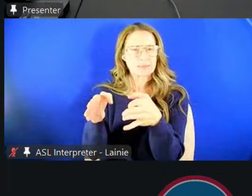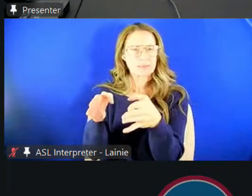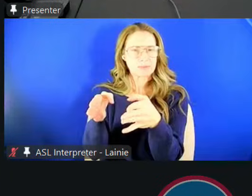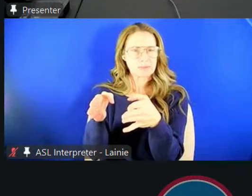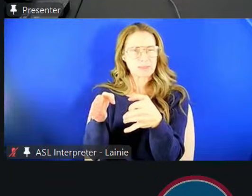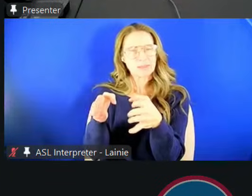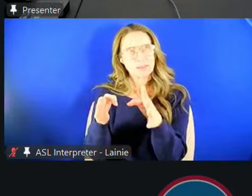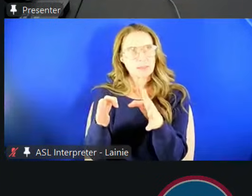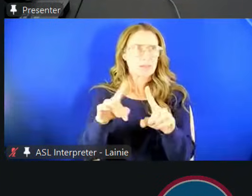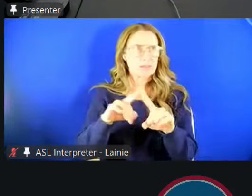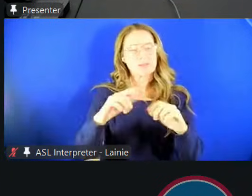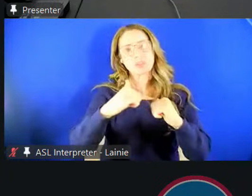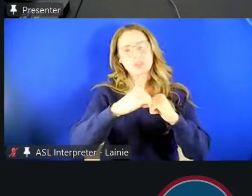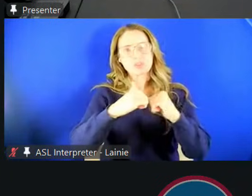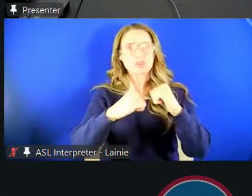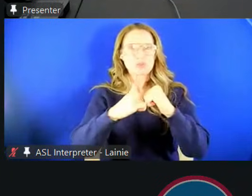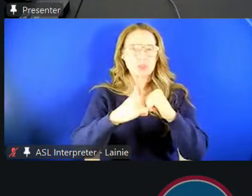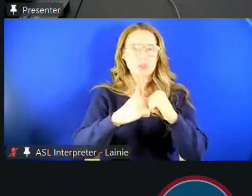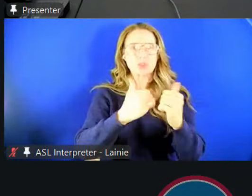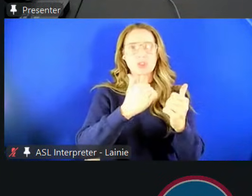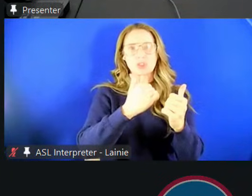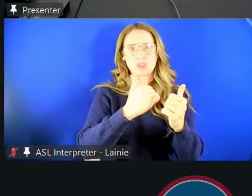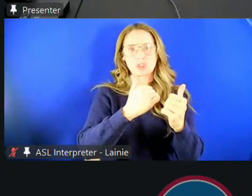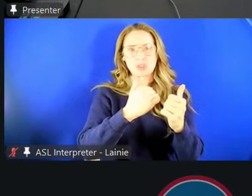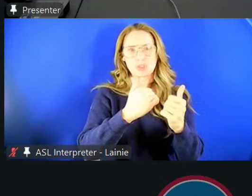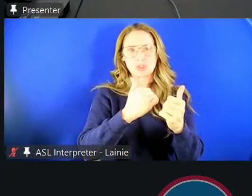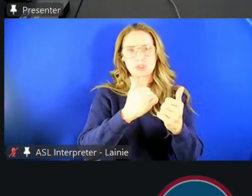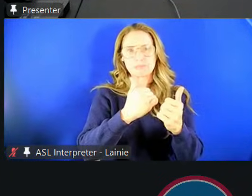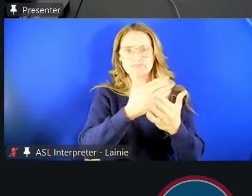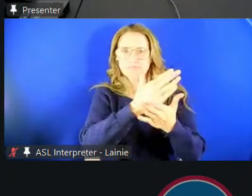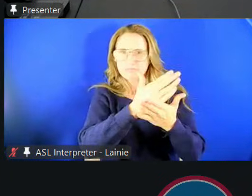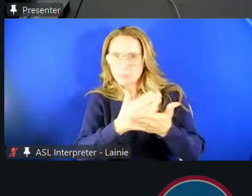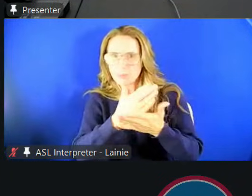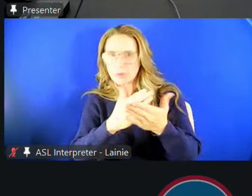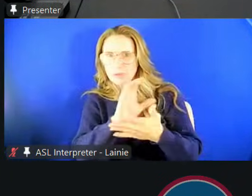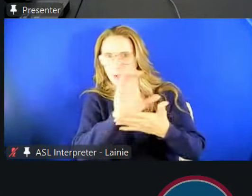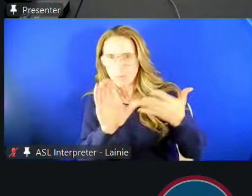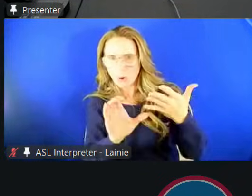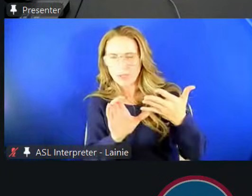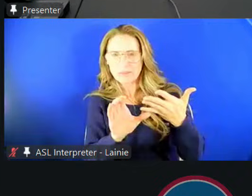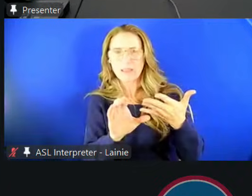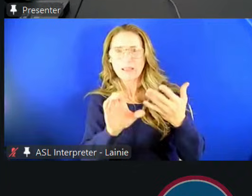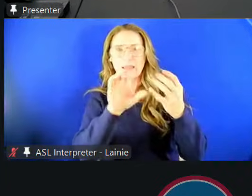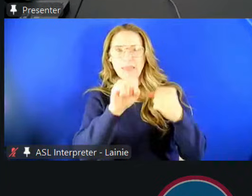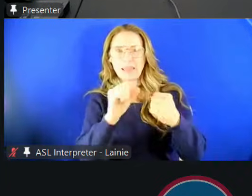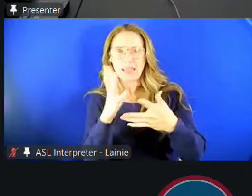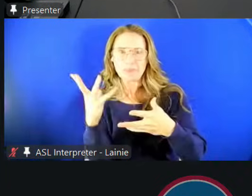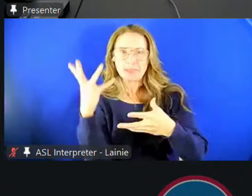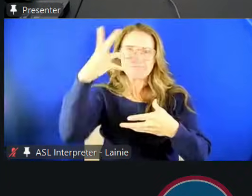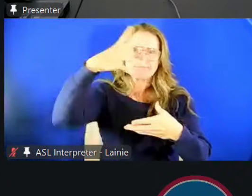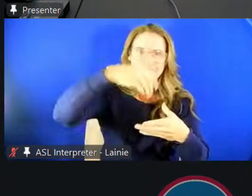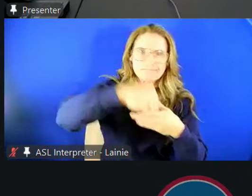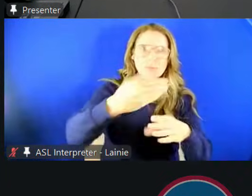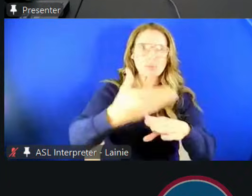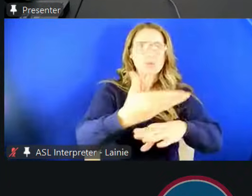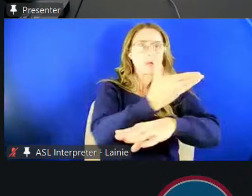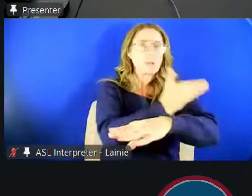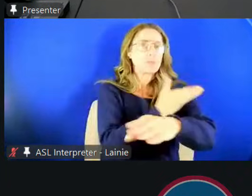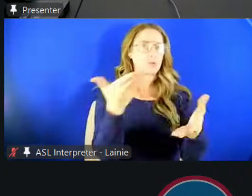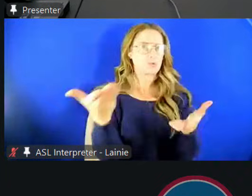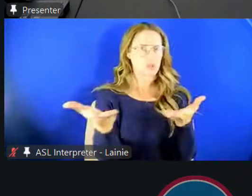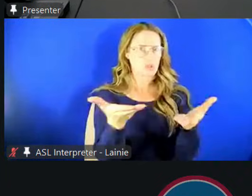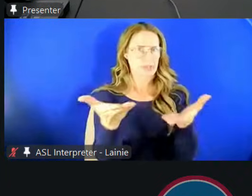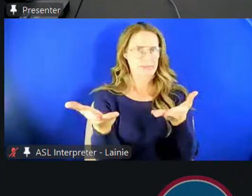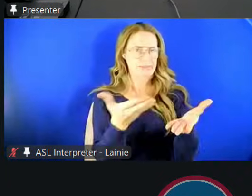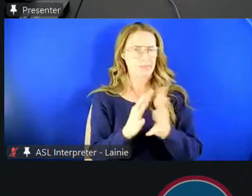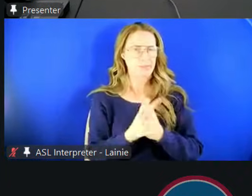different infrastructure components that can be implemented to improve the bus service along these corridors. Now, what the plan did not